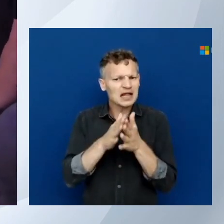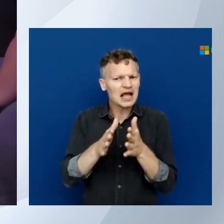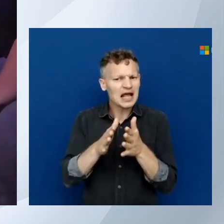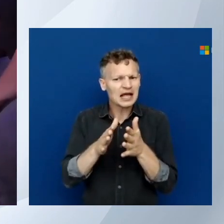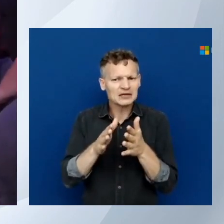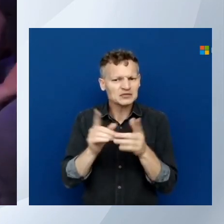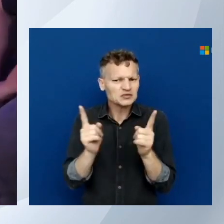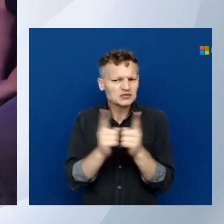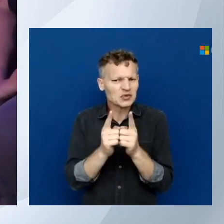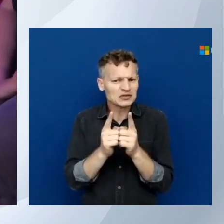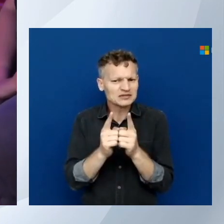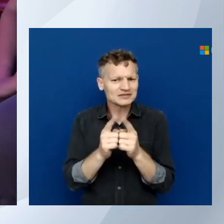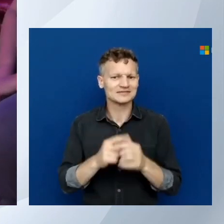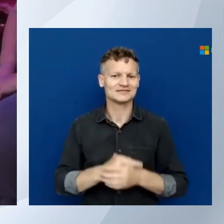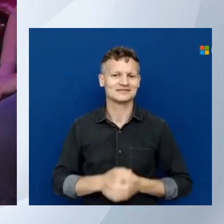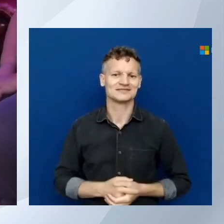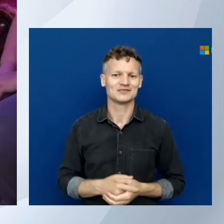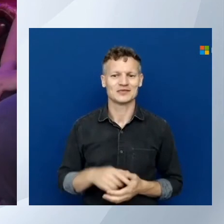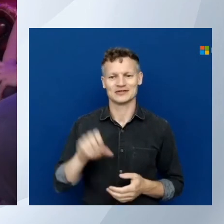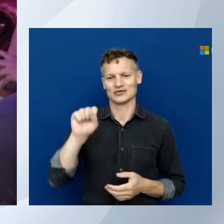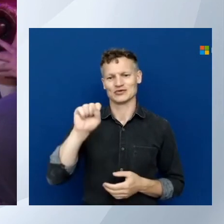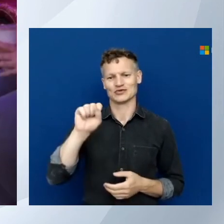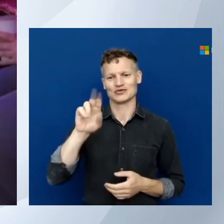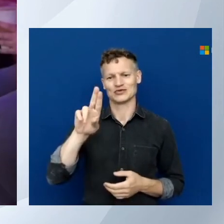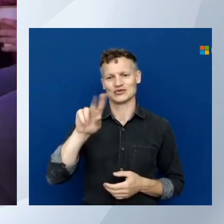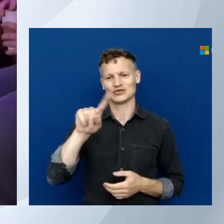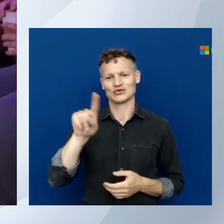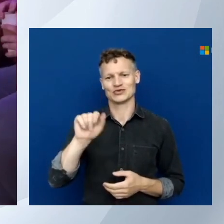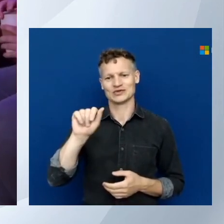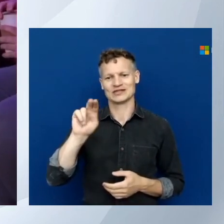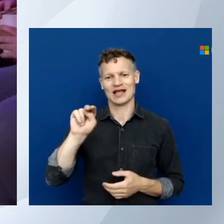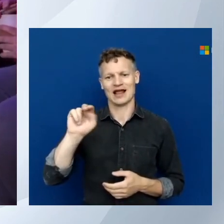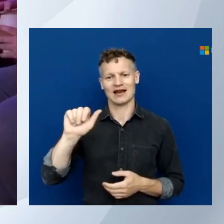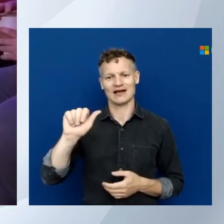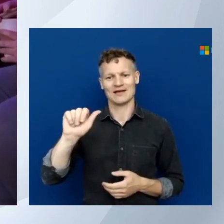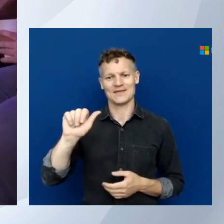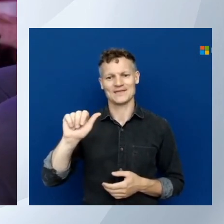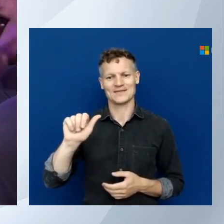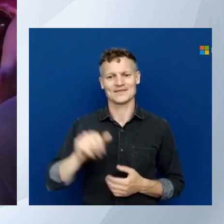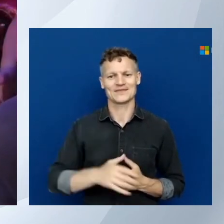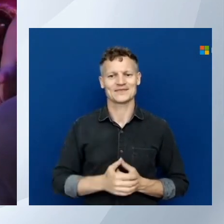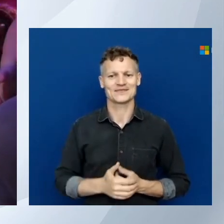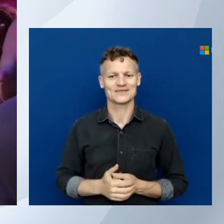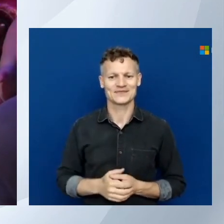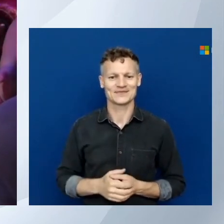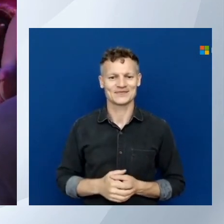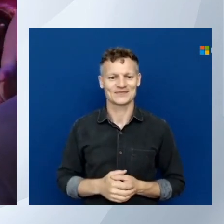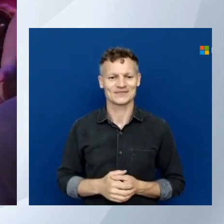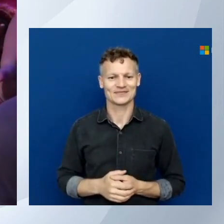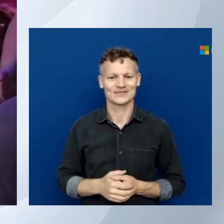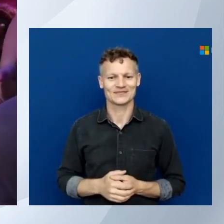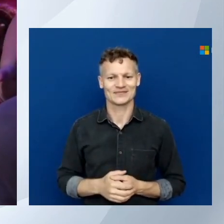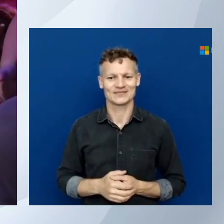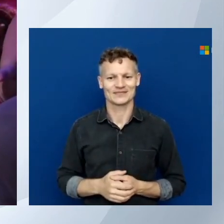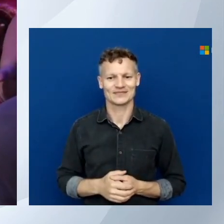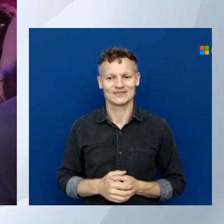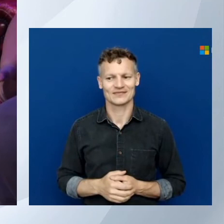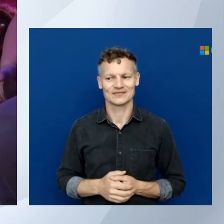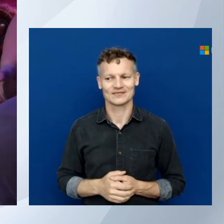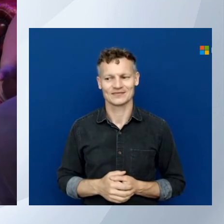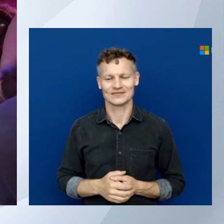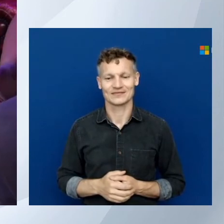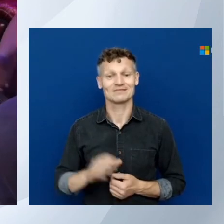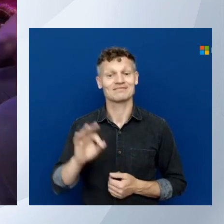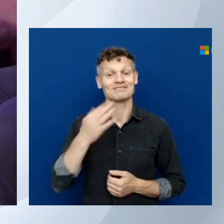but I appreciate that you're here. All right, you were really fast, by the way. Thank you, Susanne, for joining us as